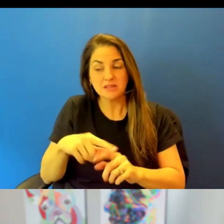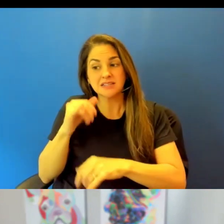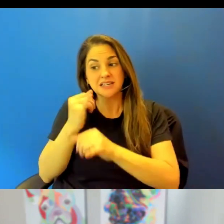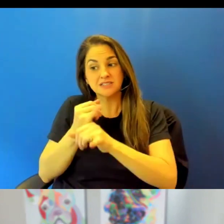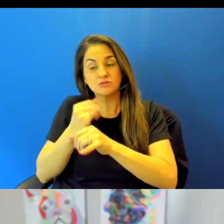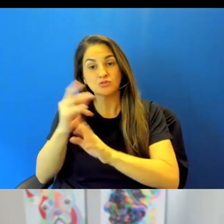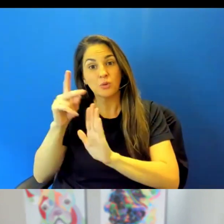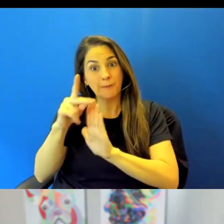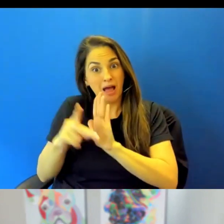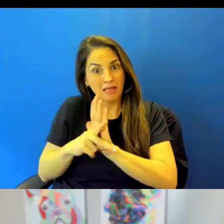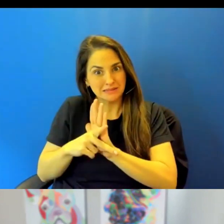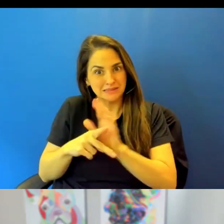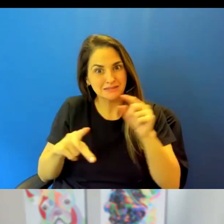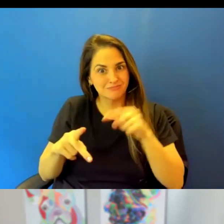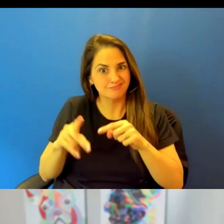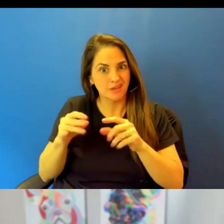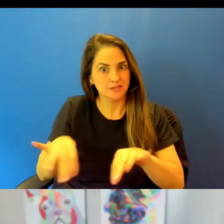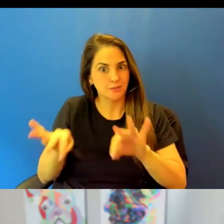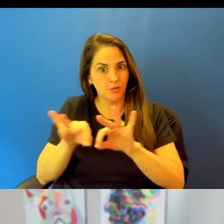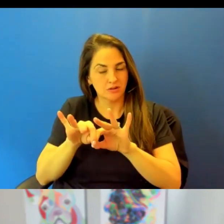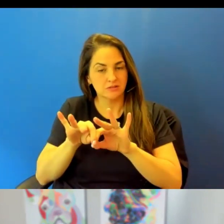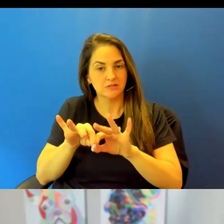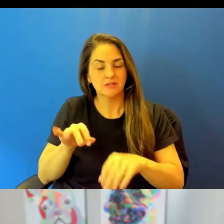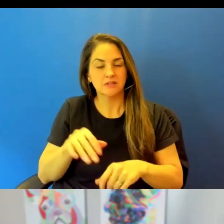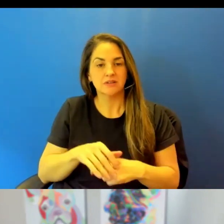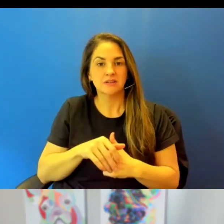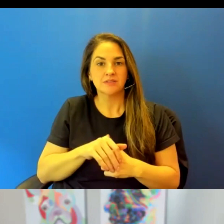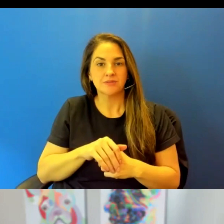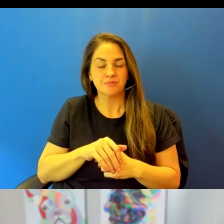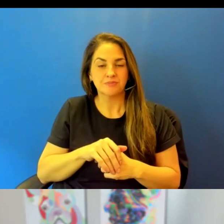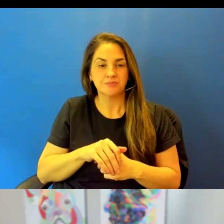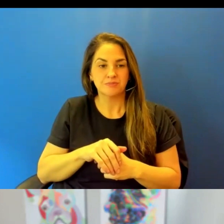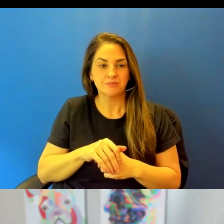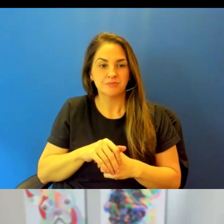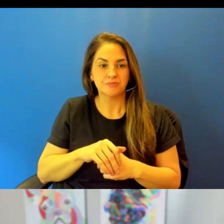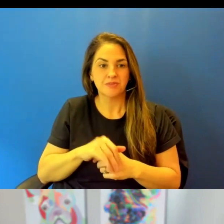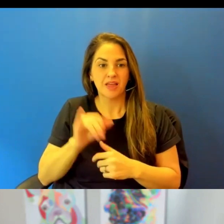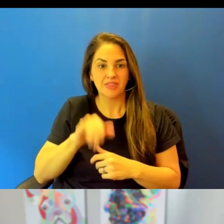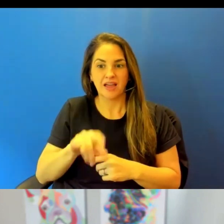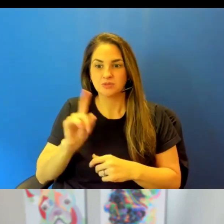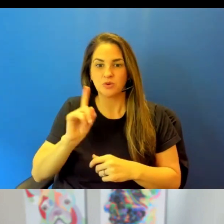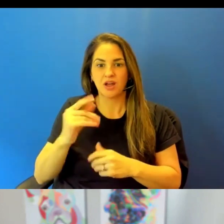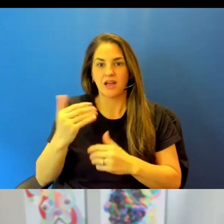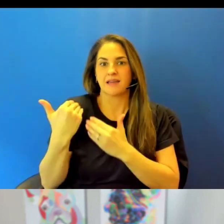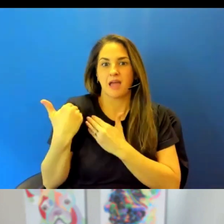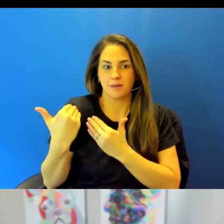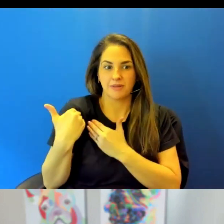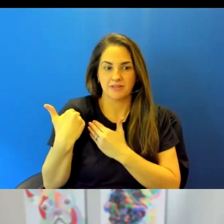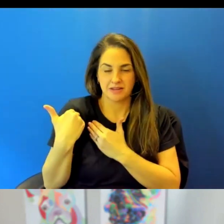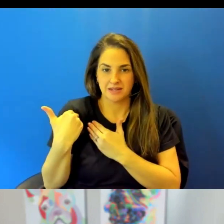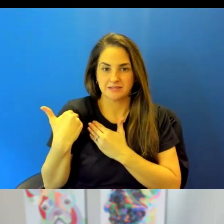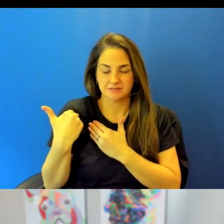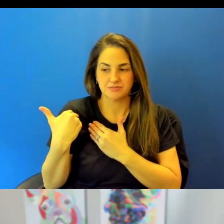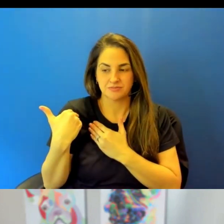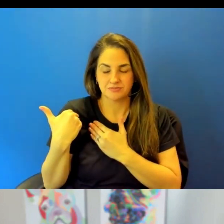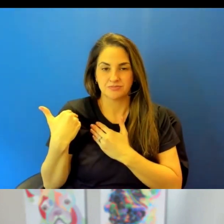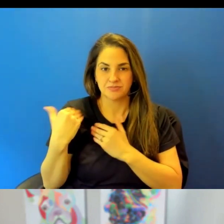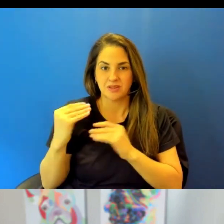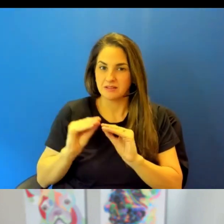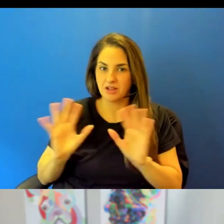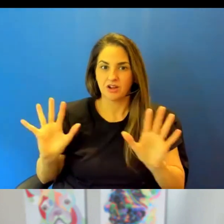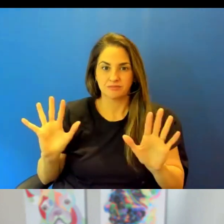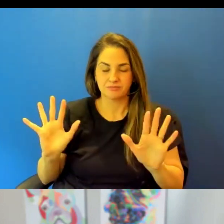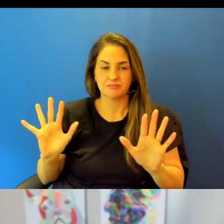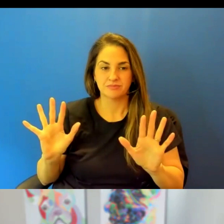is really important because that's where you're going to house your accountability structures. And so the state